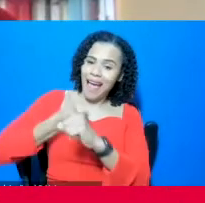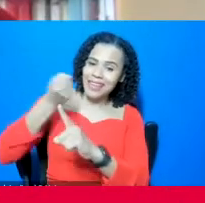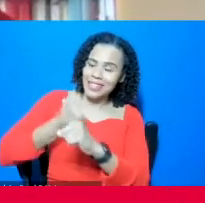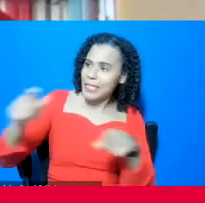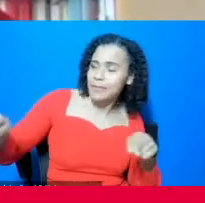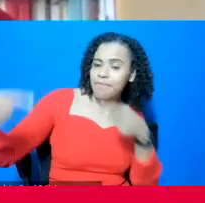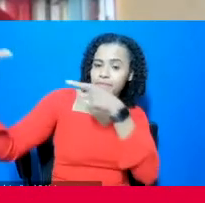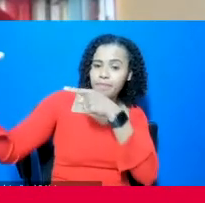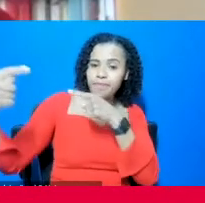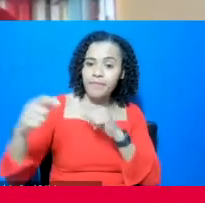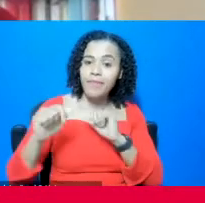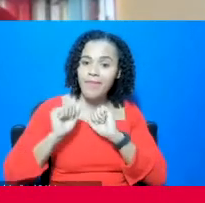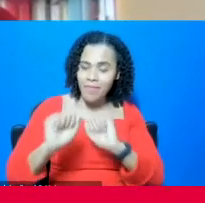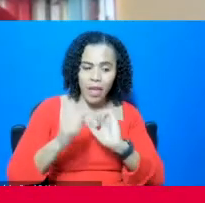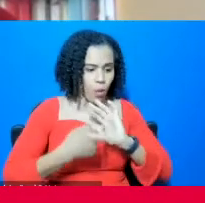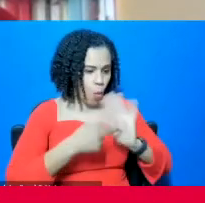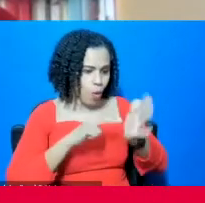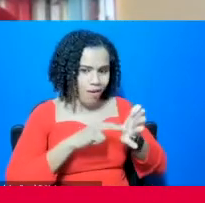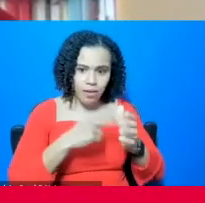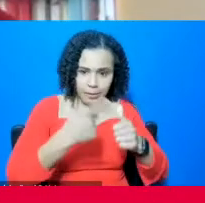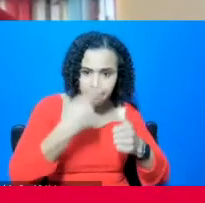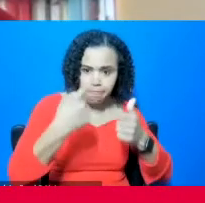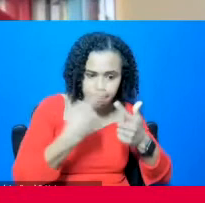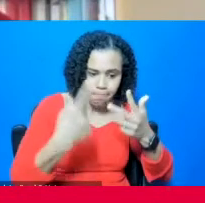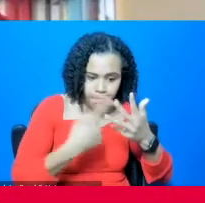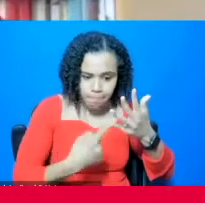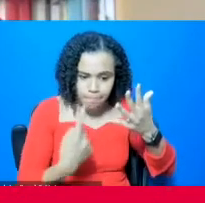whose organizing has centered either kind of